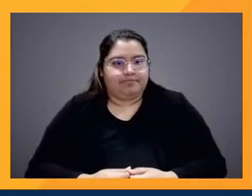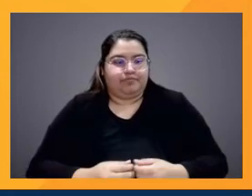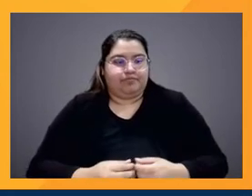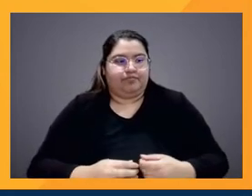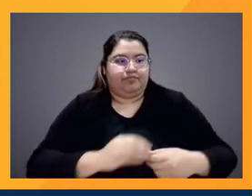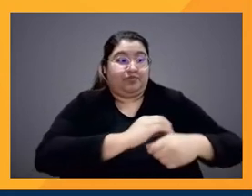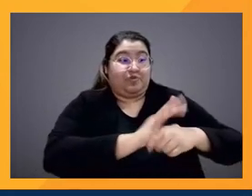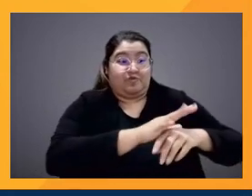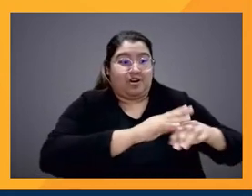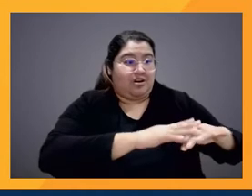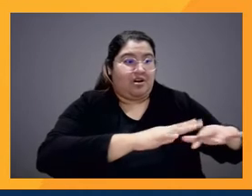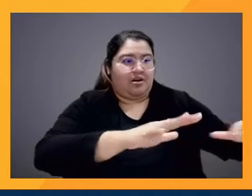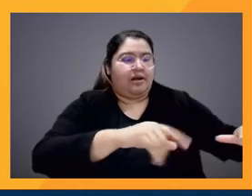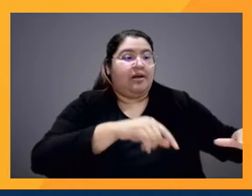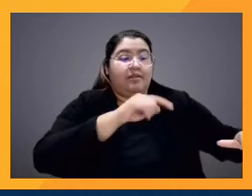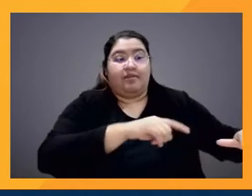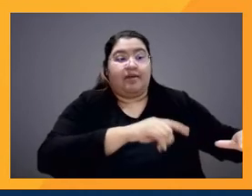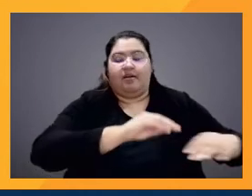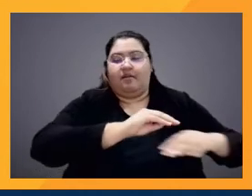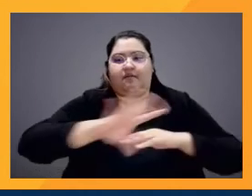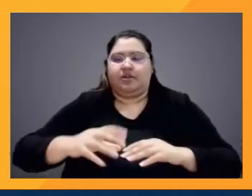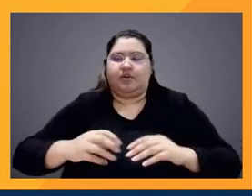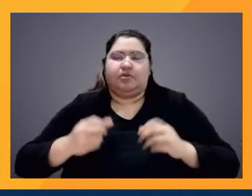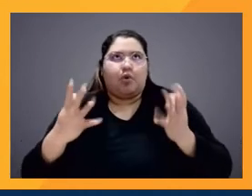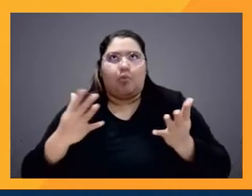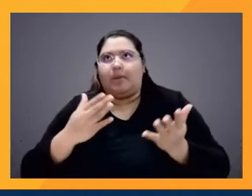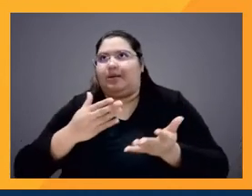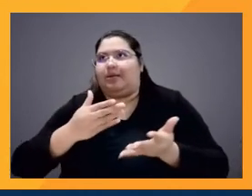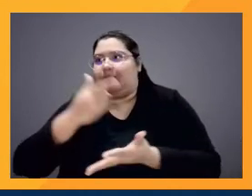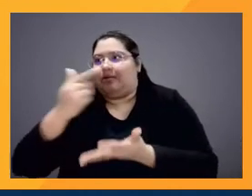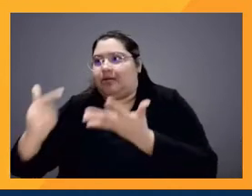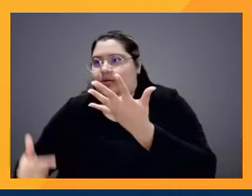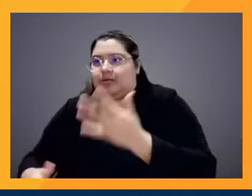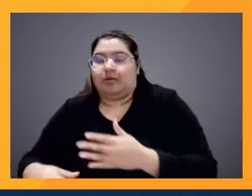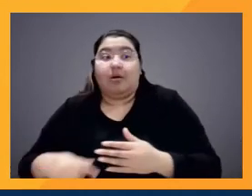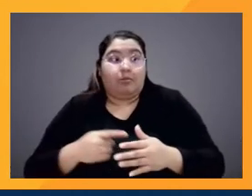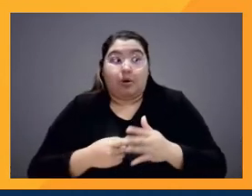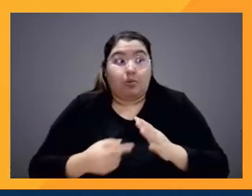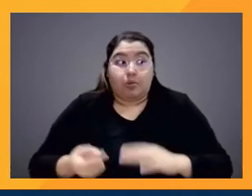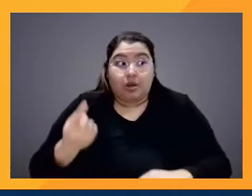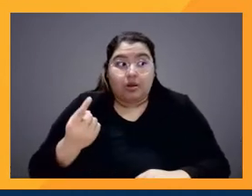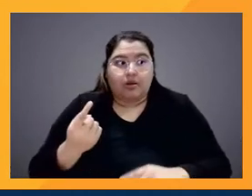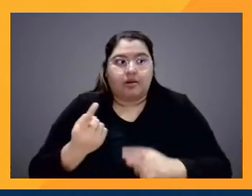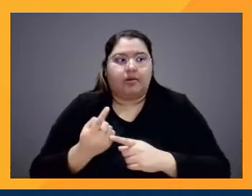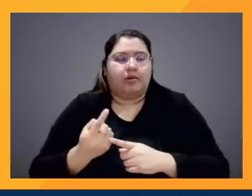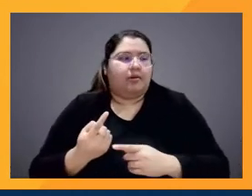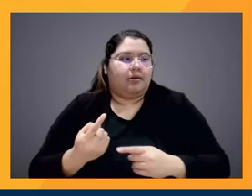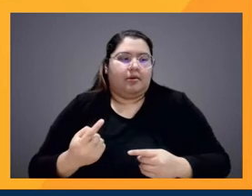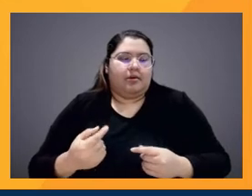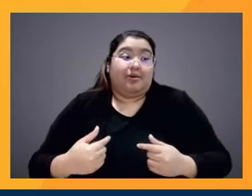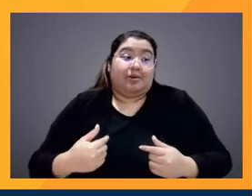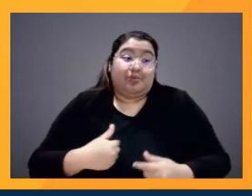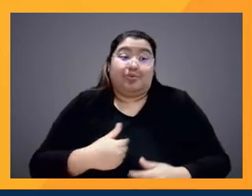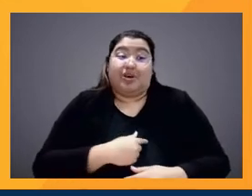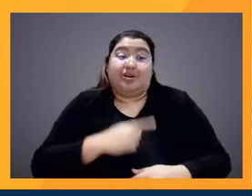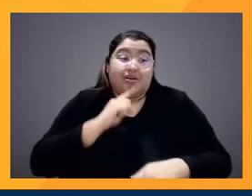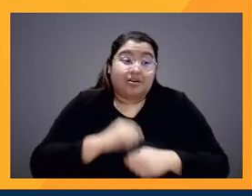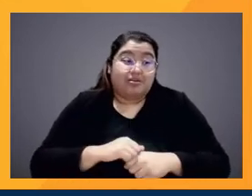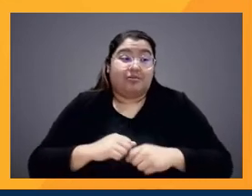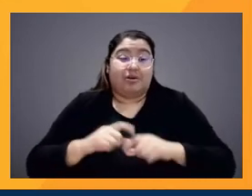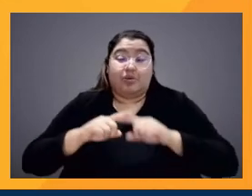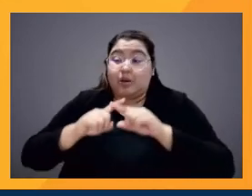many people have commented, we certainly have, on the large impact of the ARP and other programs